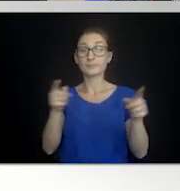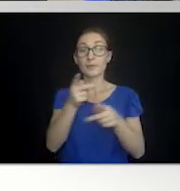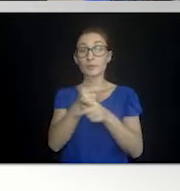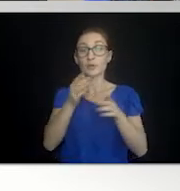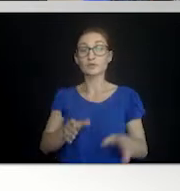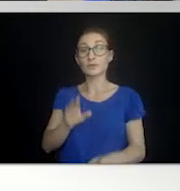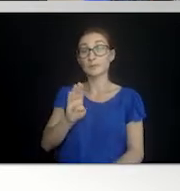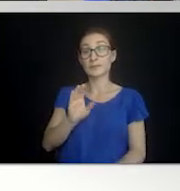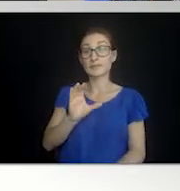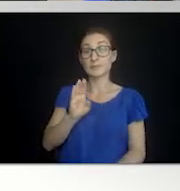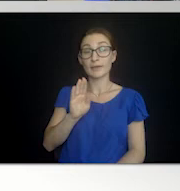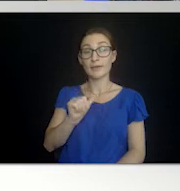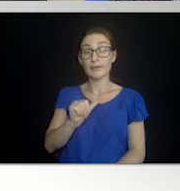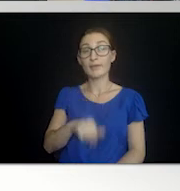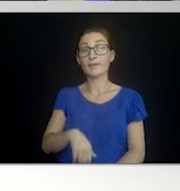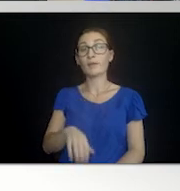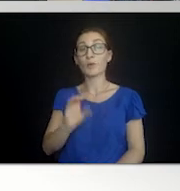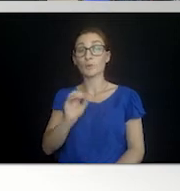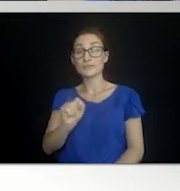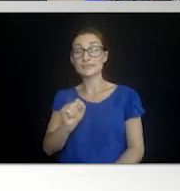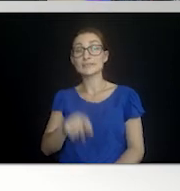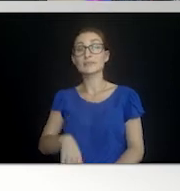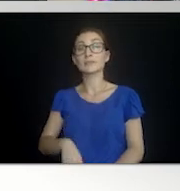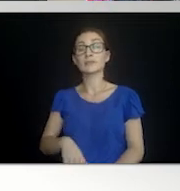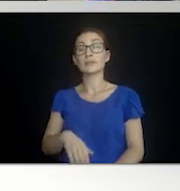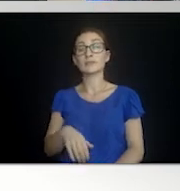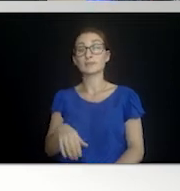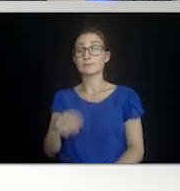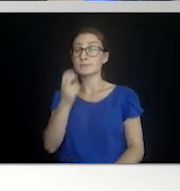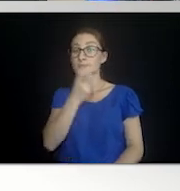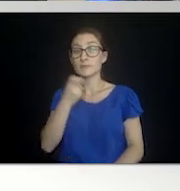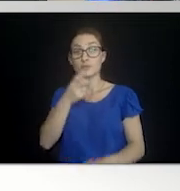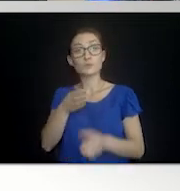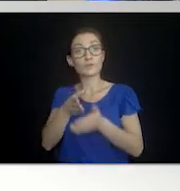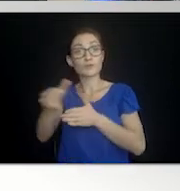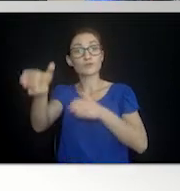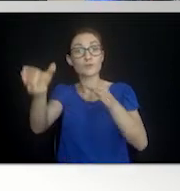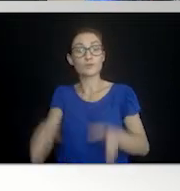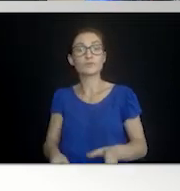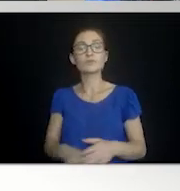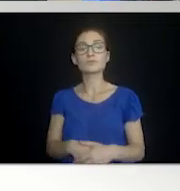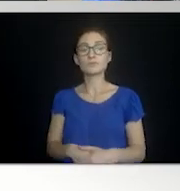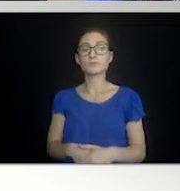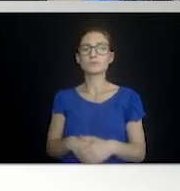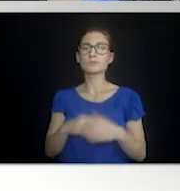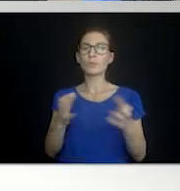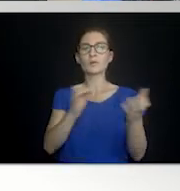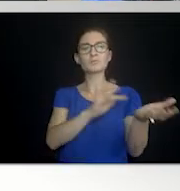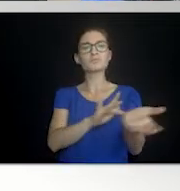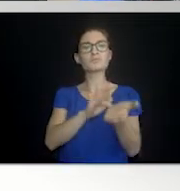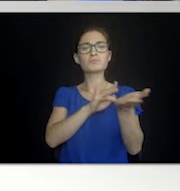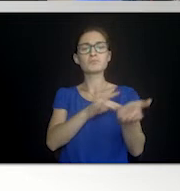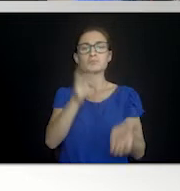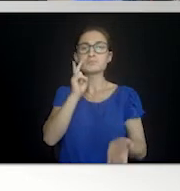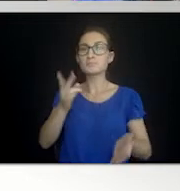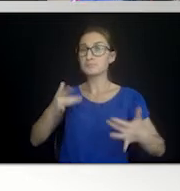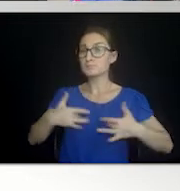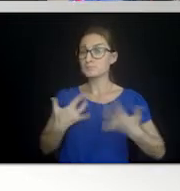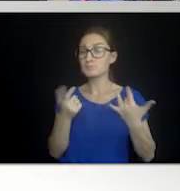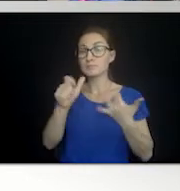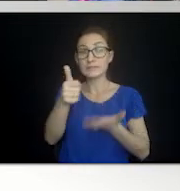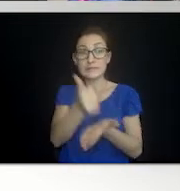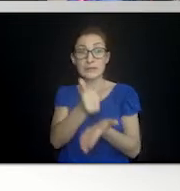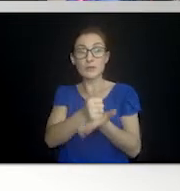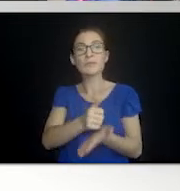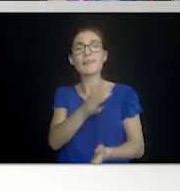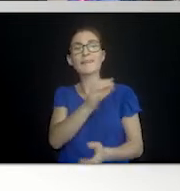These two are proctored by BCBAs, OTs, PTs, and speech professionals. They seek to query our members base to find out what people need help with